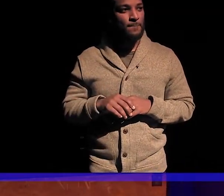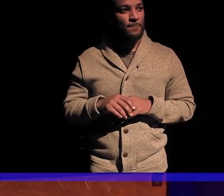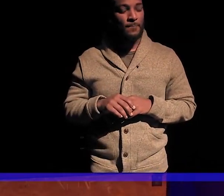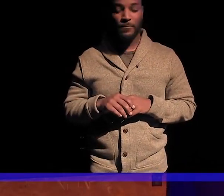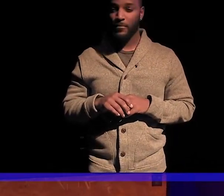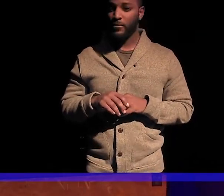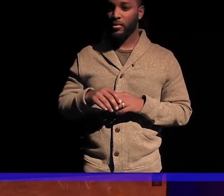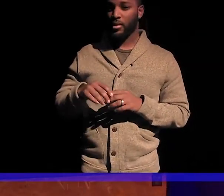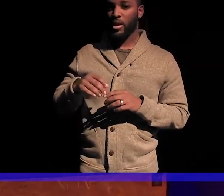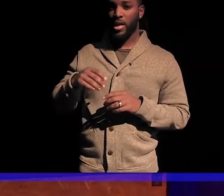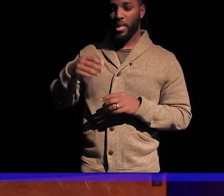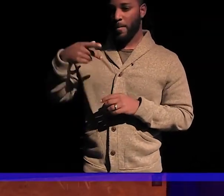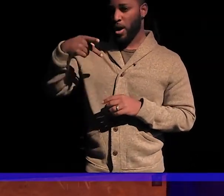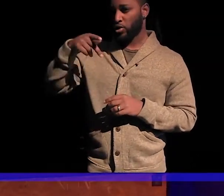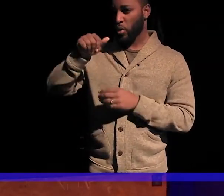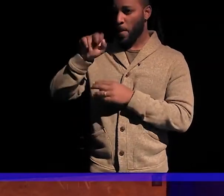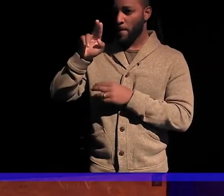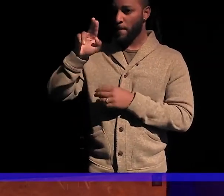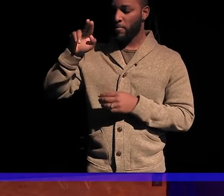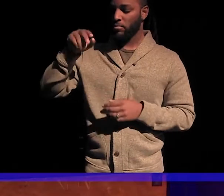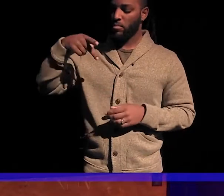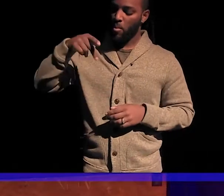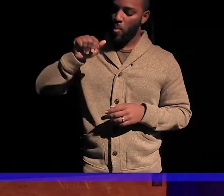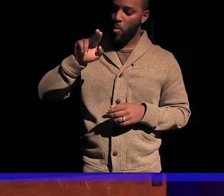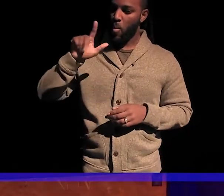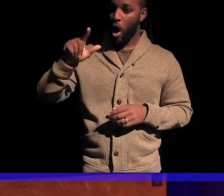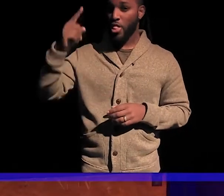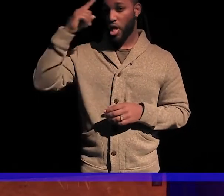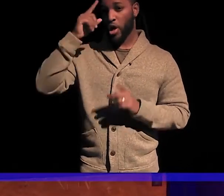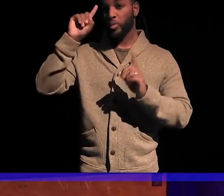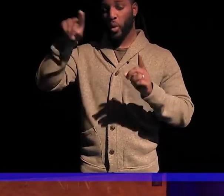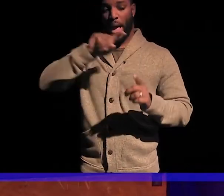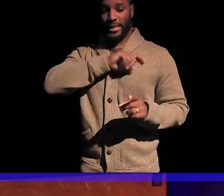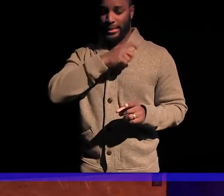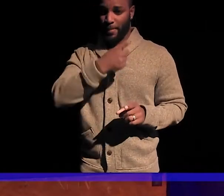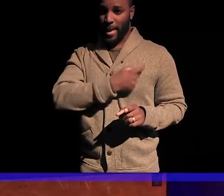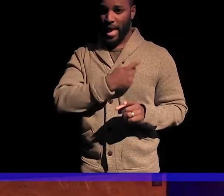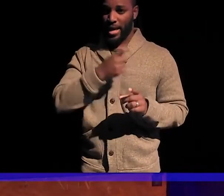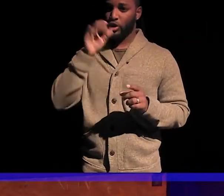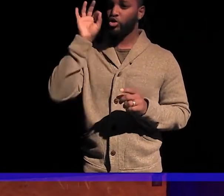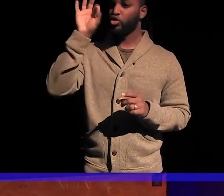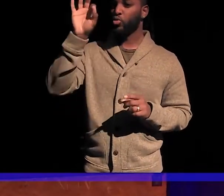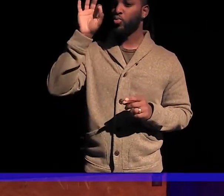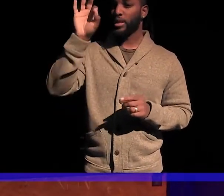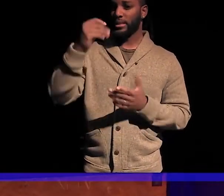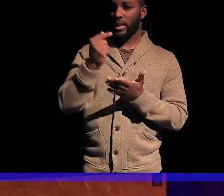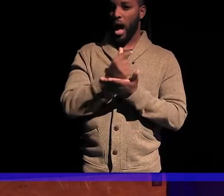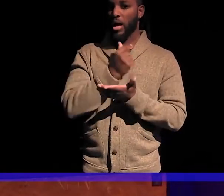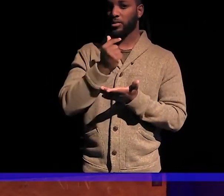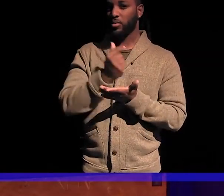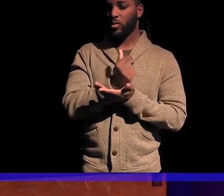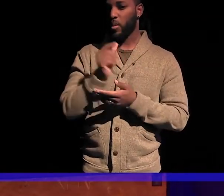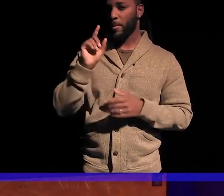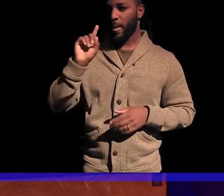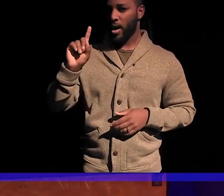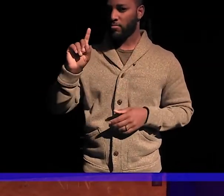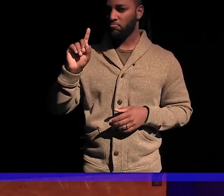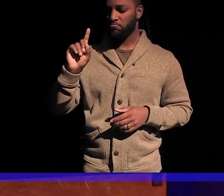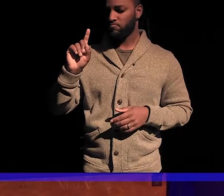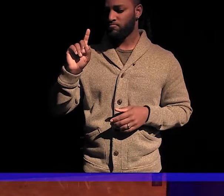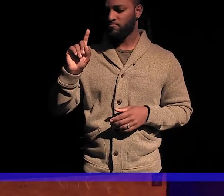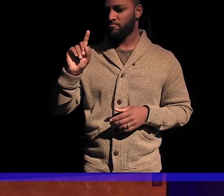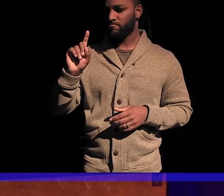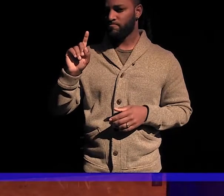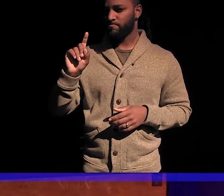The Apostle Paul thought he was going to go to Spain to preach the gospel, but yet he ended